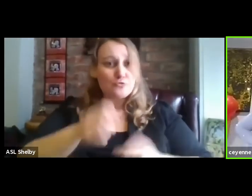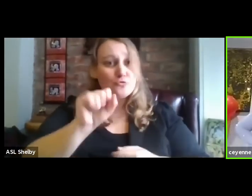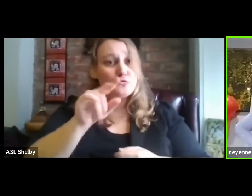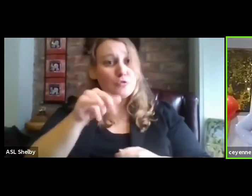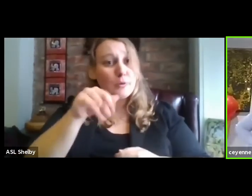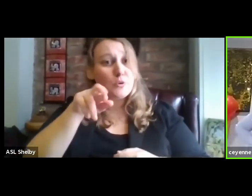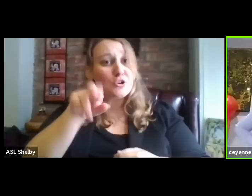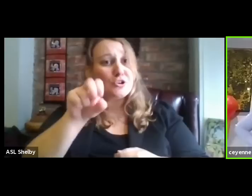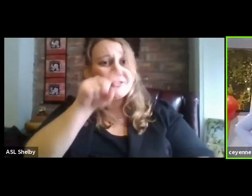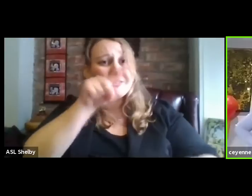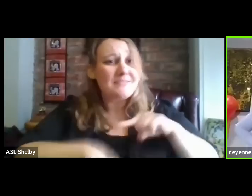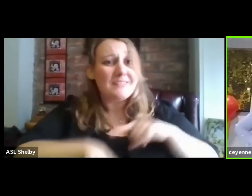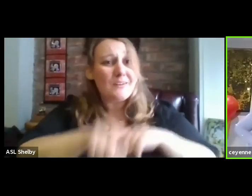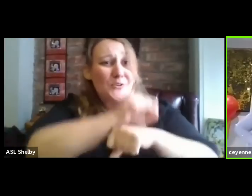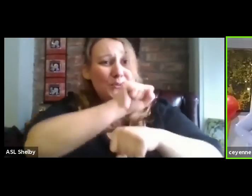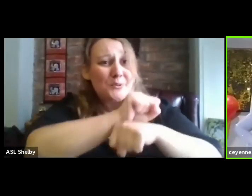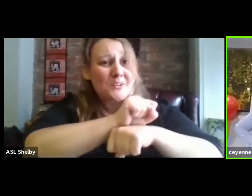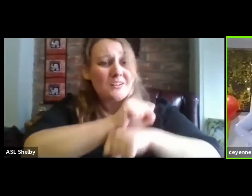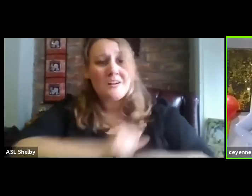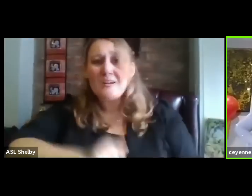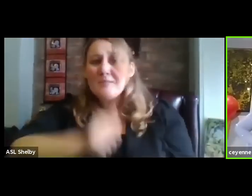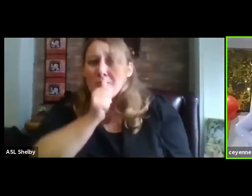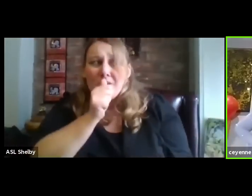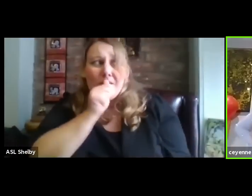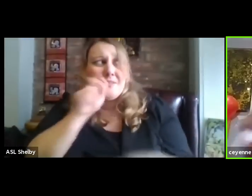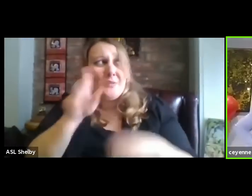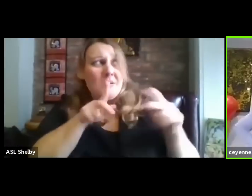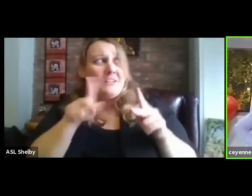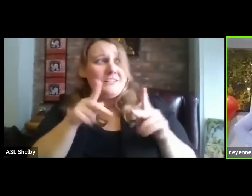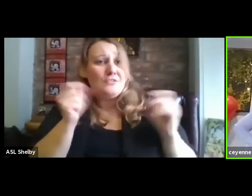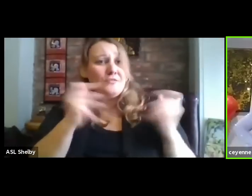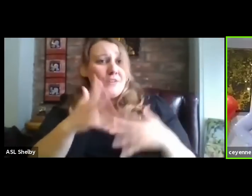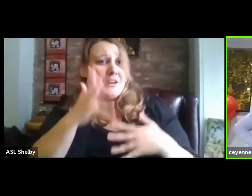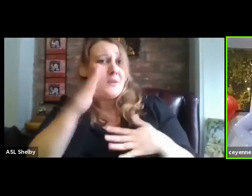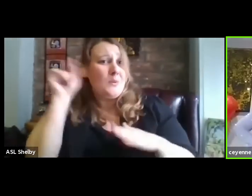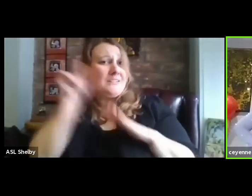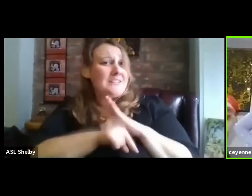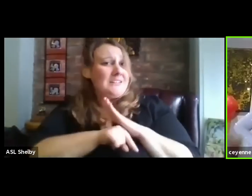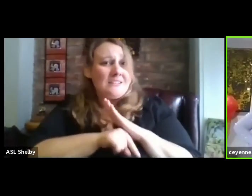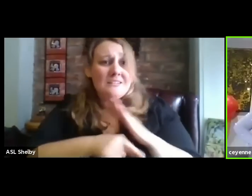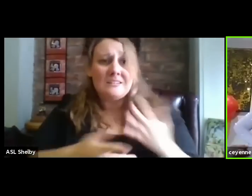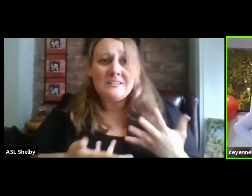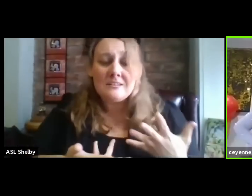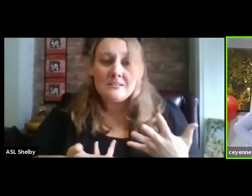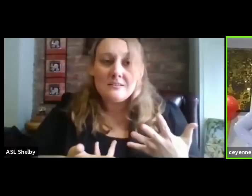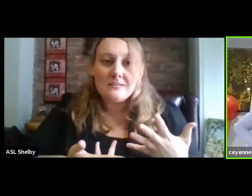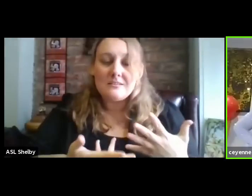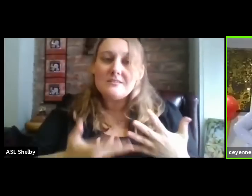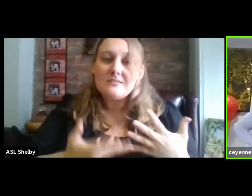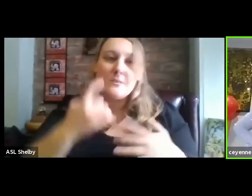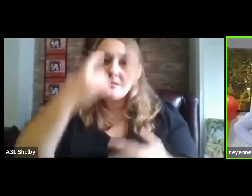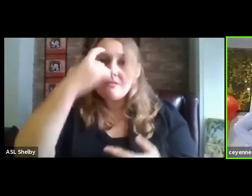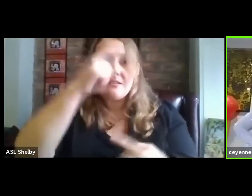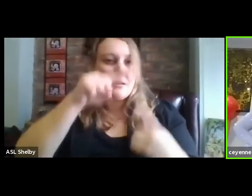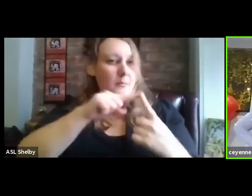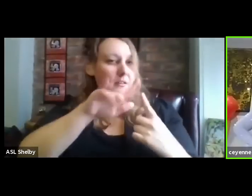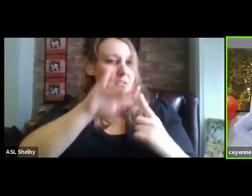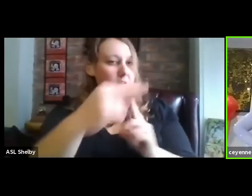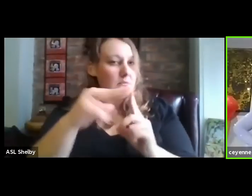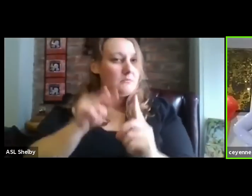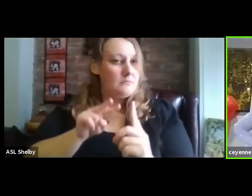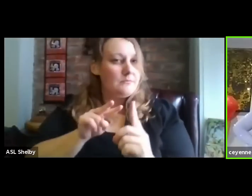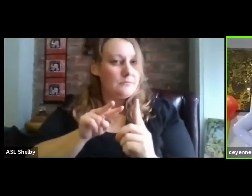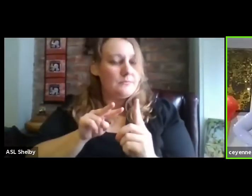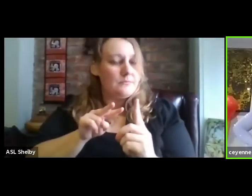doing private parties at a risk of getting killed or raped. So figure out what that looks like for their income. As sex